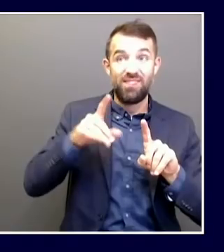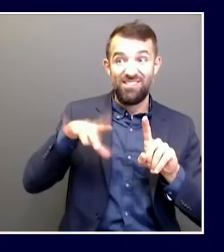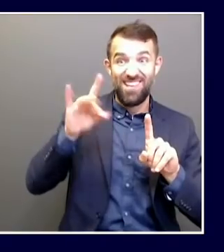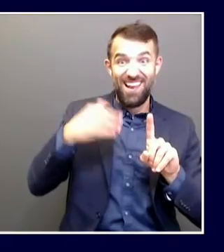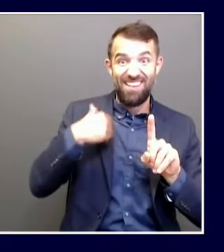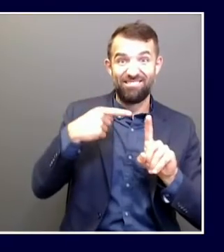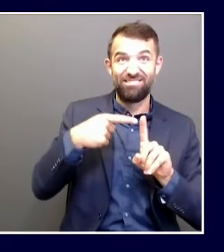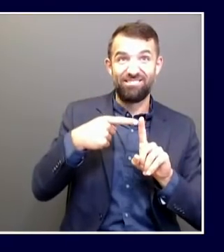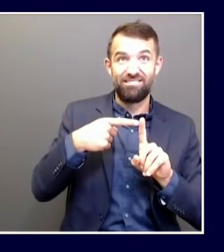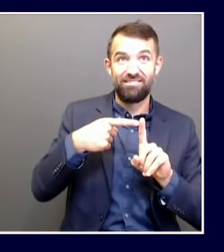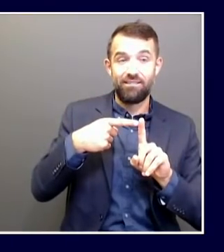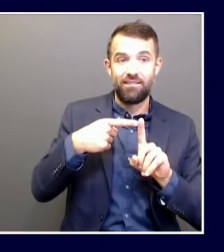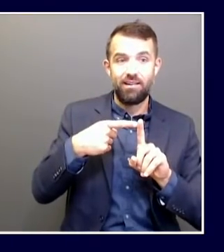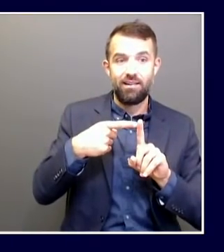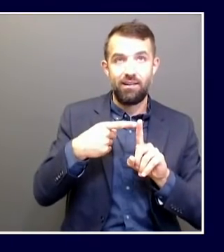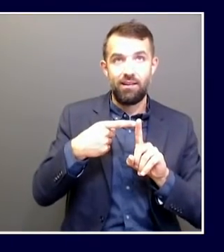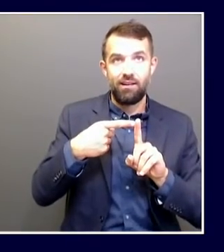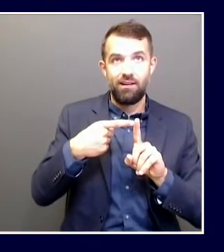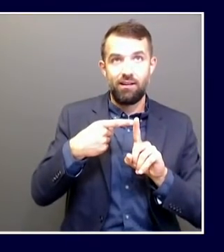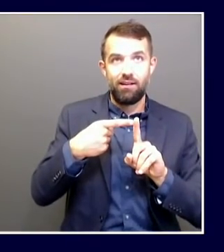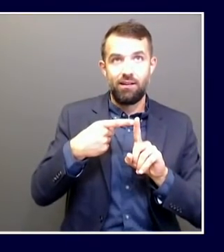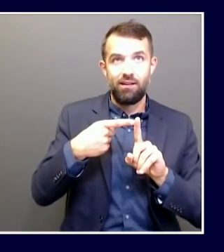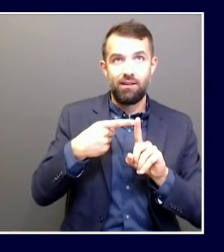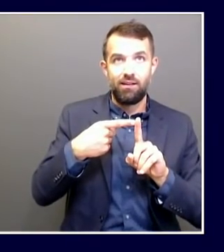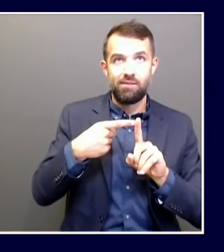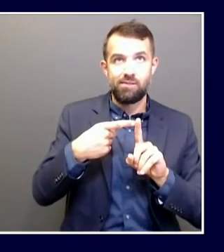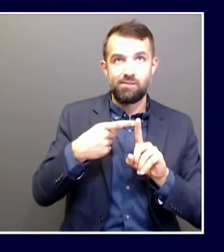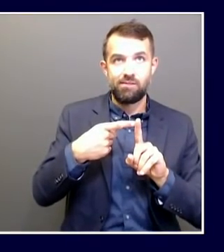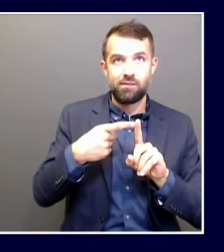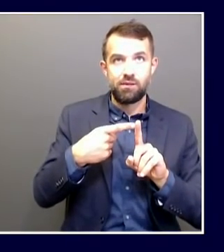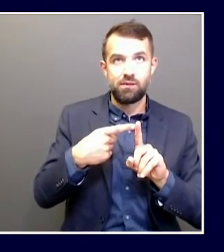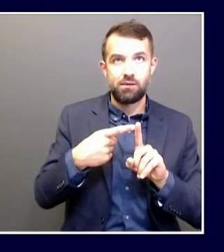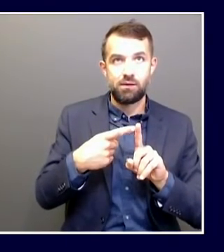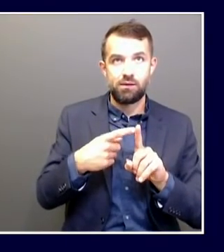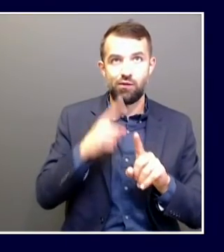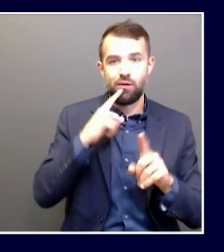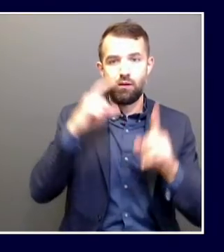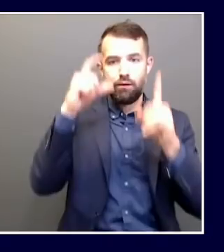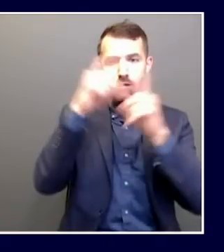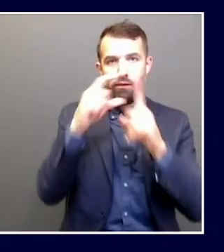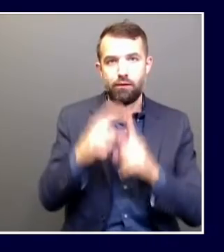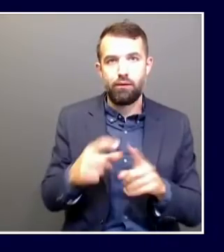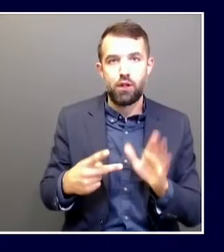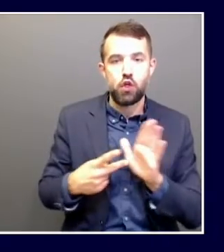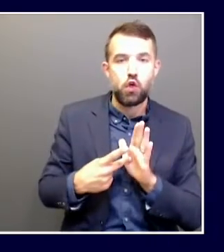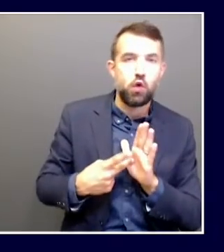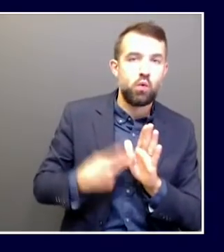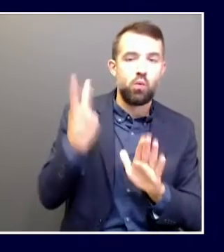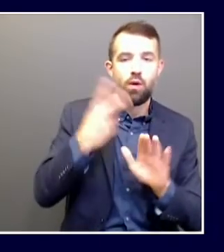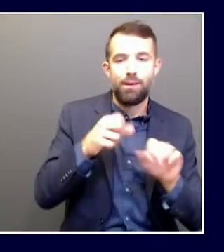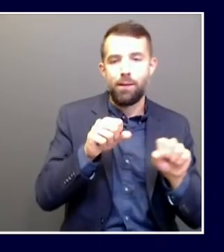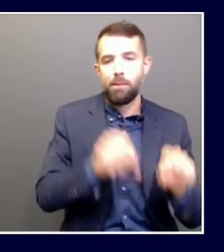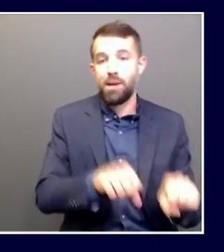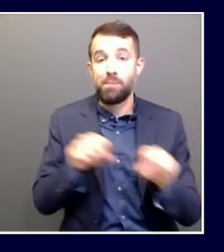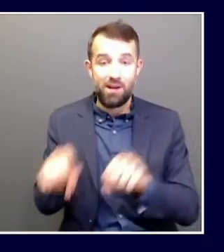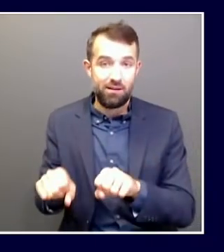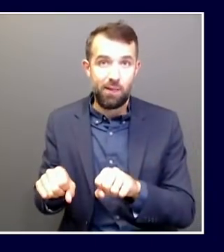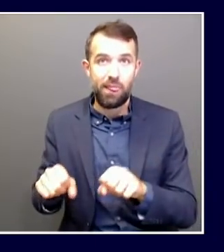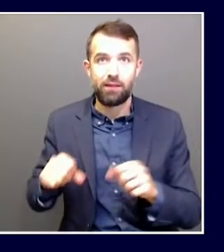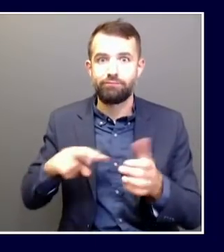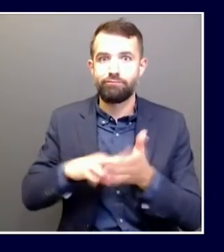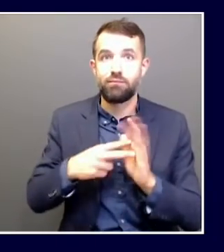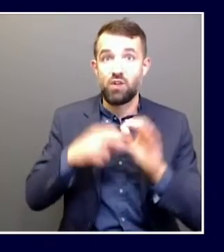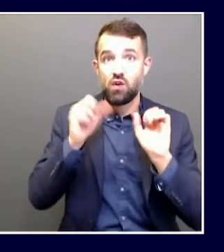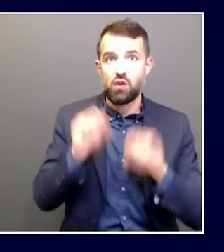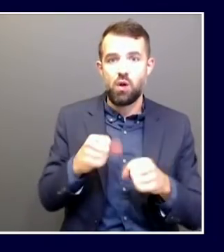technical term is replication competent. That is to say that that virus, I'm waiting for Josh to